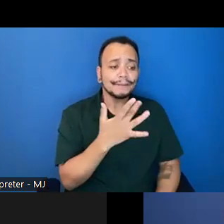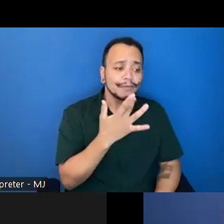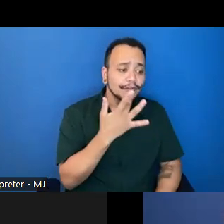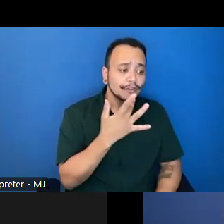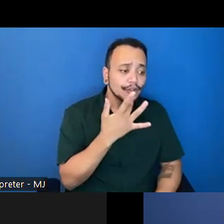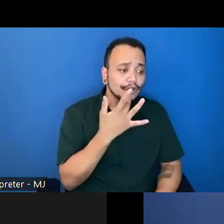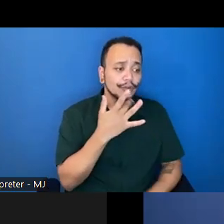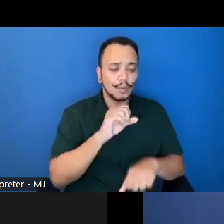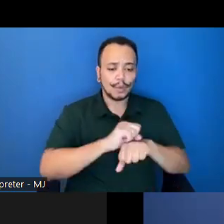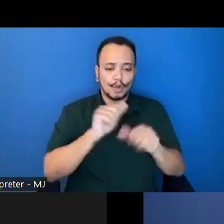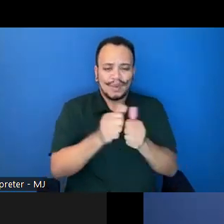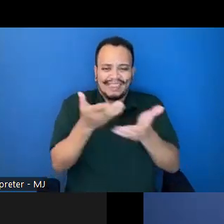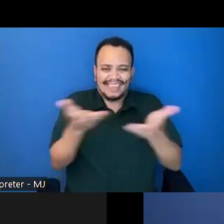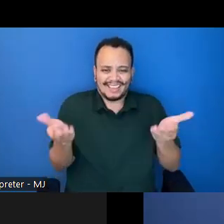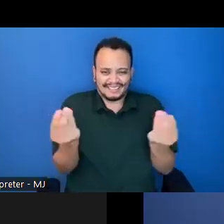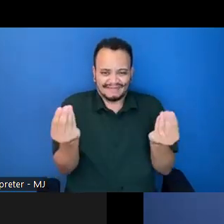with objects,